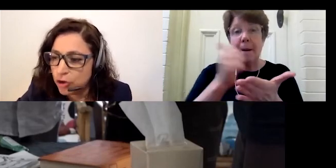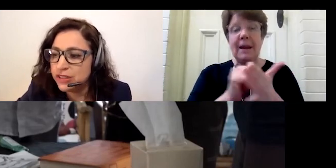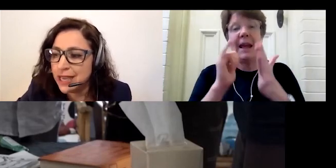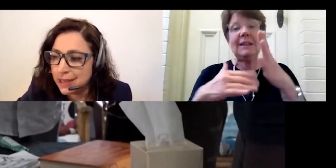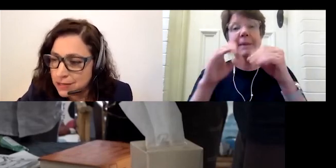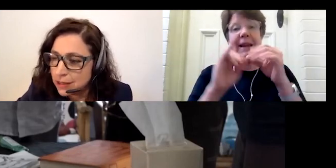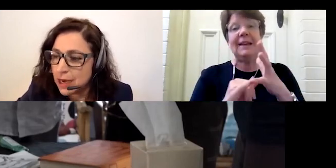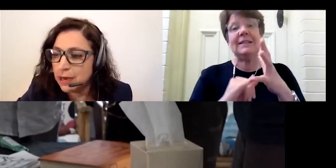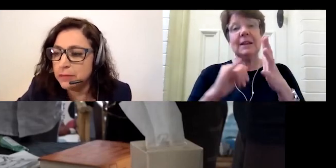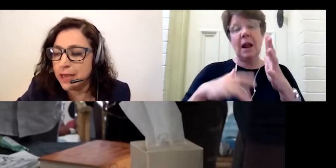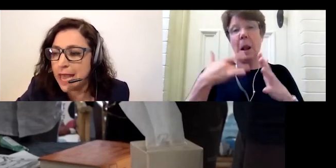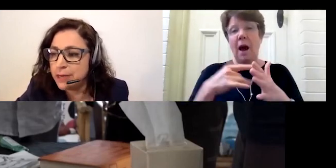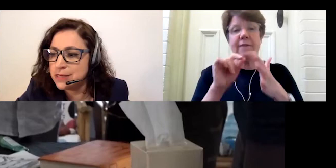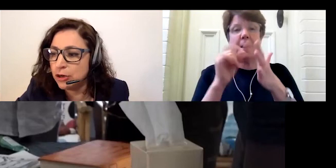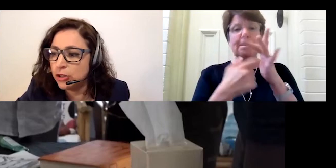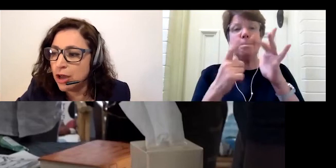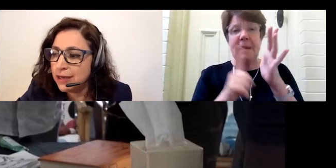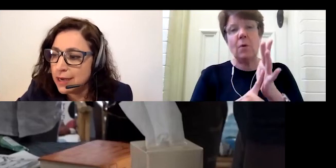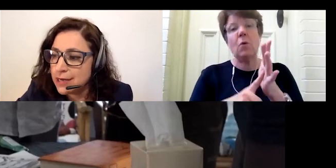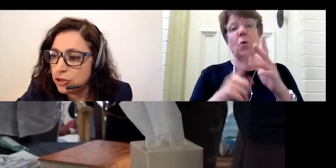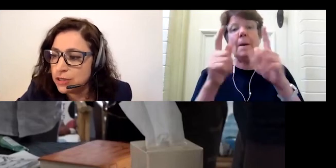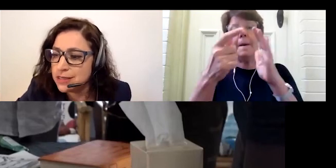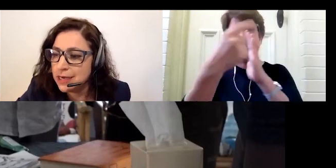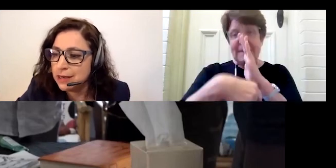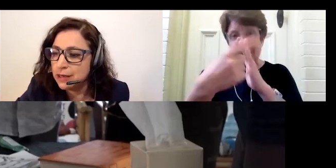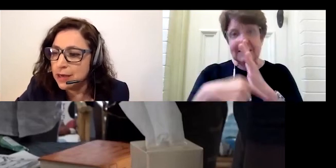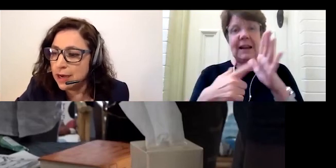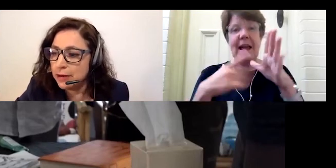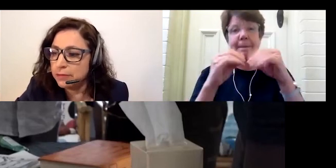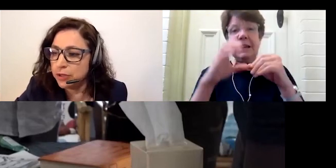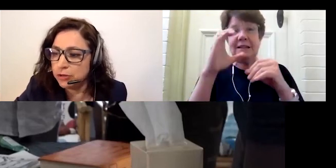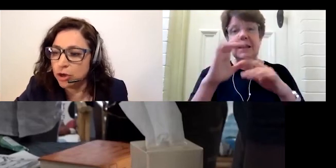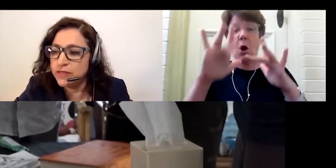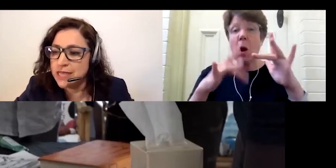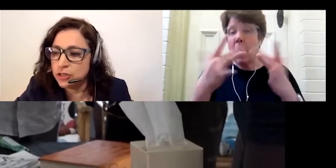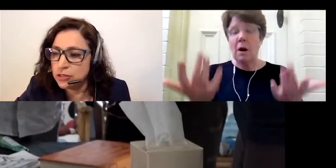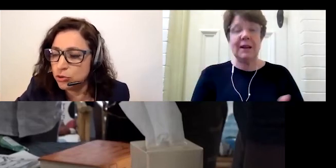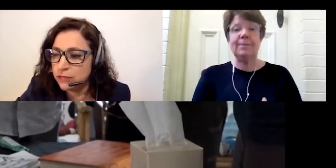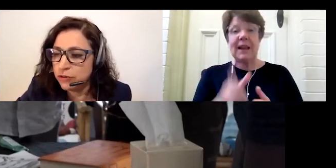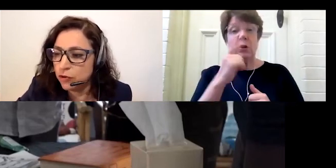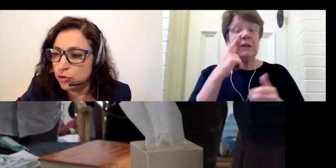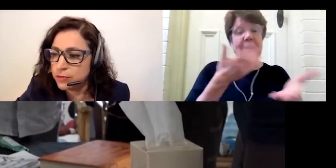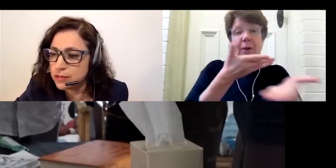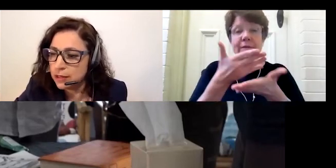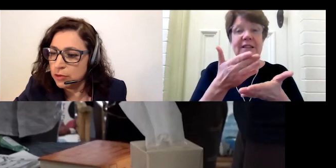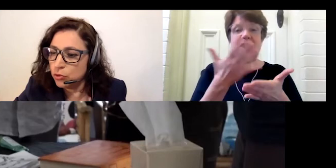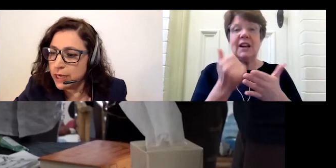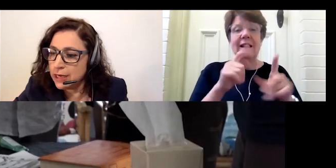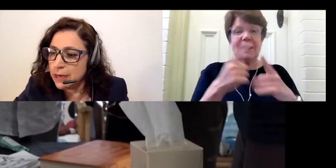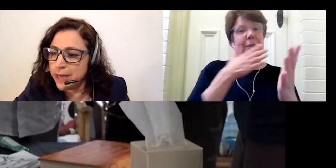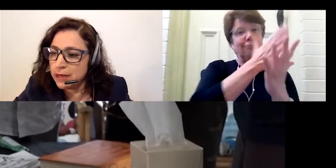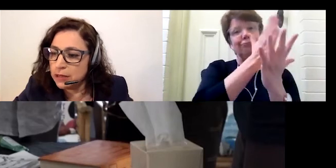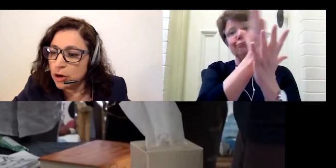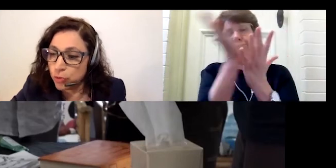Magazine, Overland, ABC Online. And as you can see, the conversations took different forms.